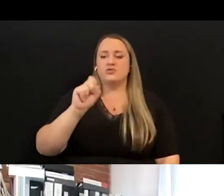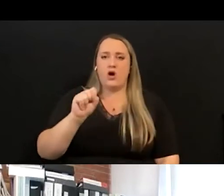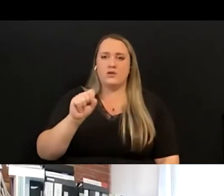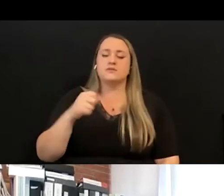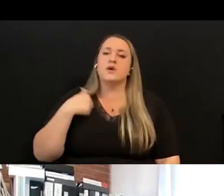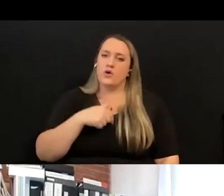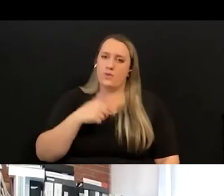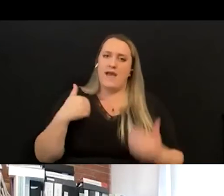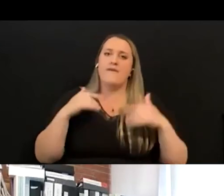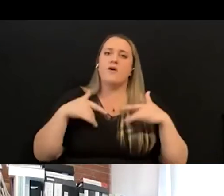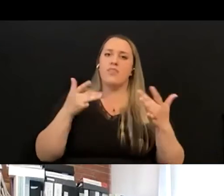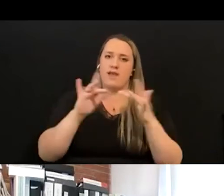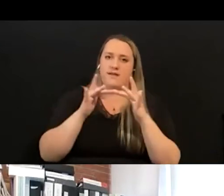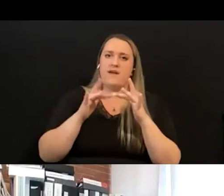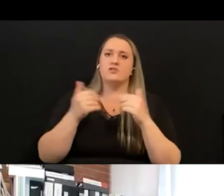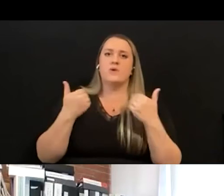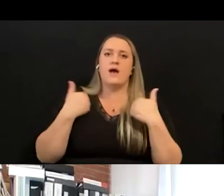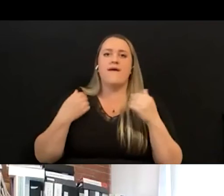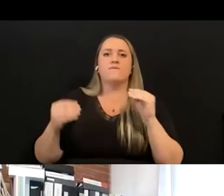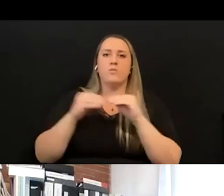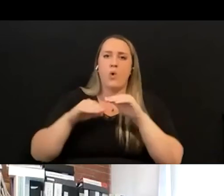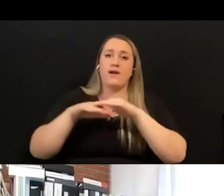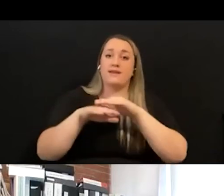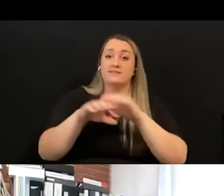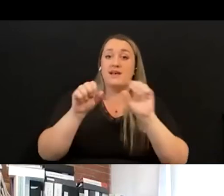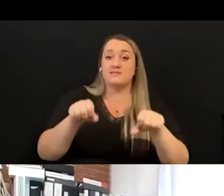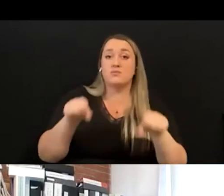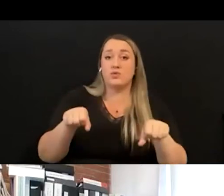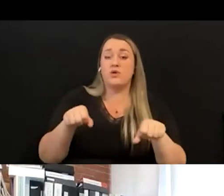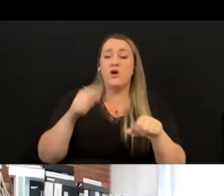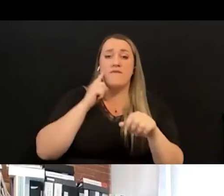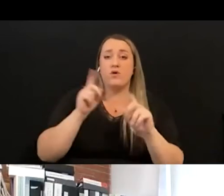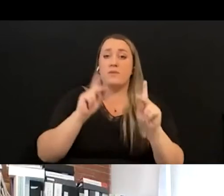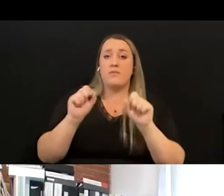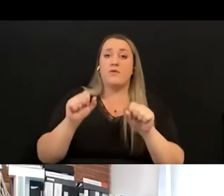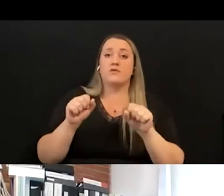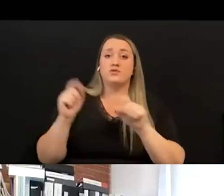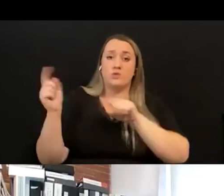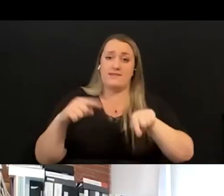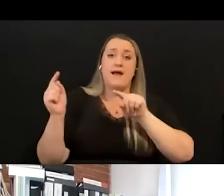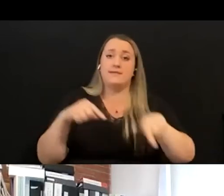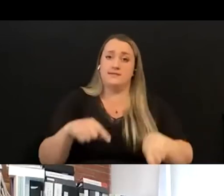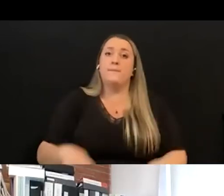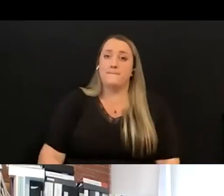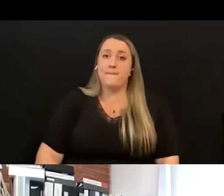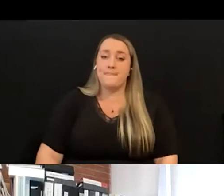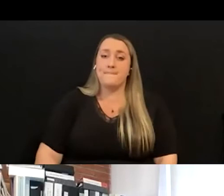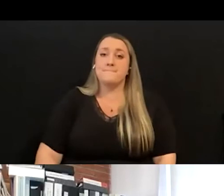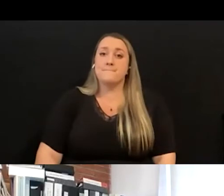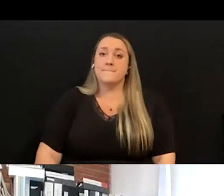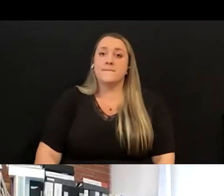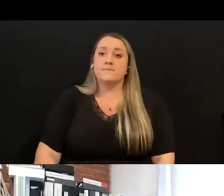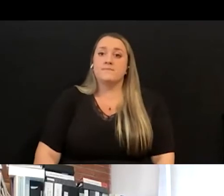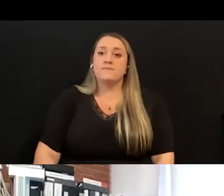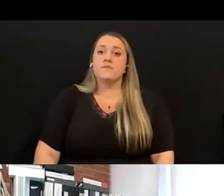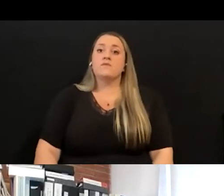events, so that they're more accessible and inclusive, that people can attend them. When it comes to the